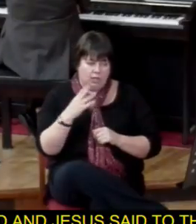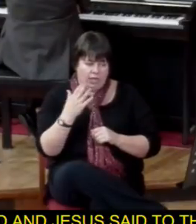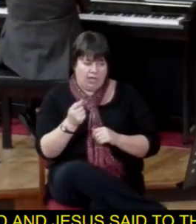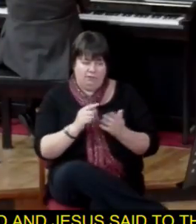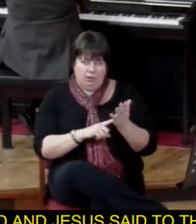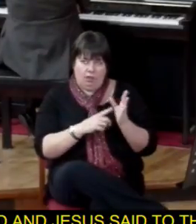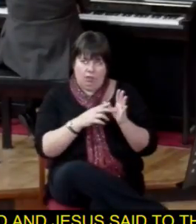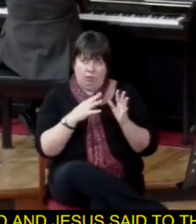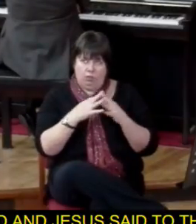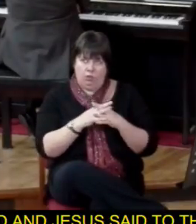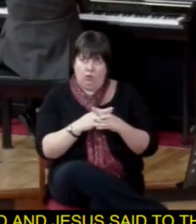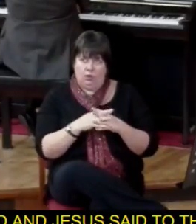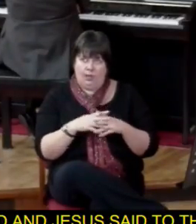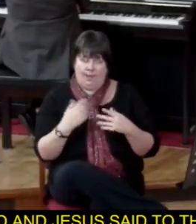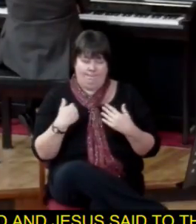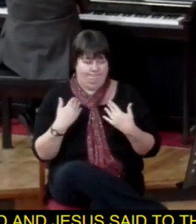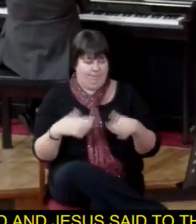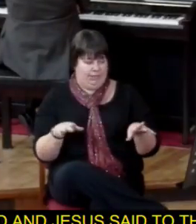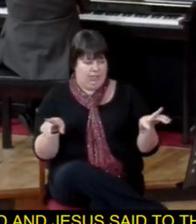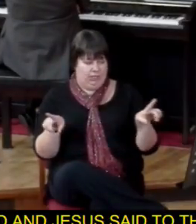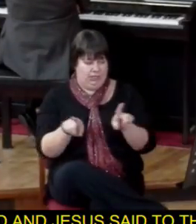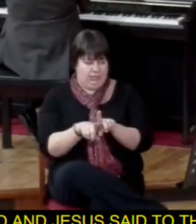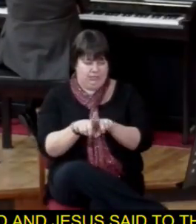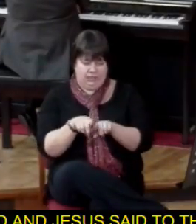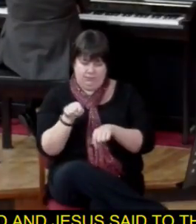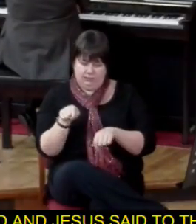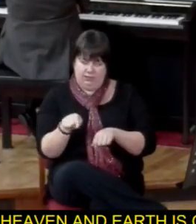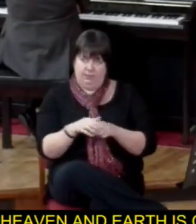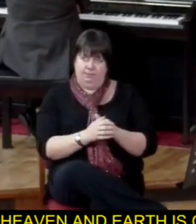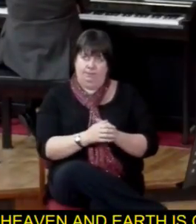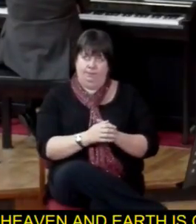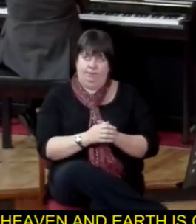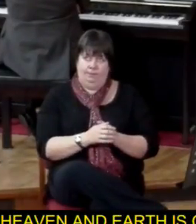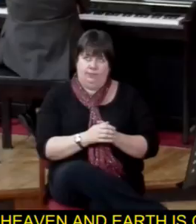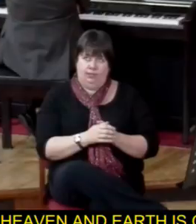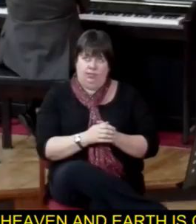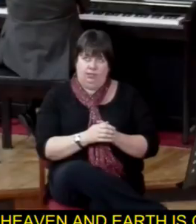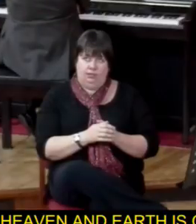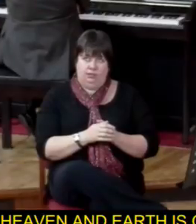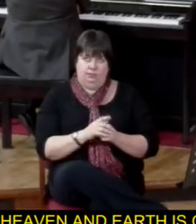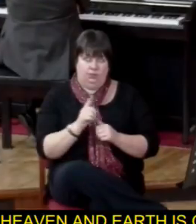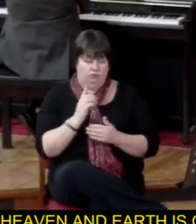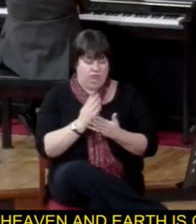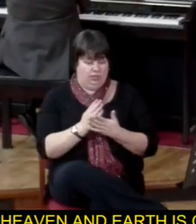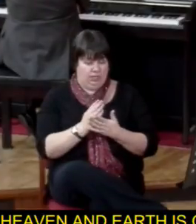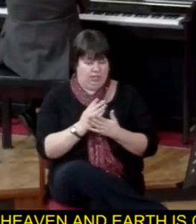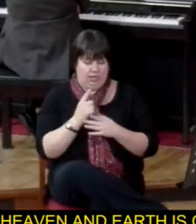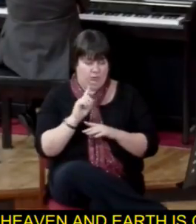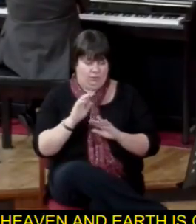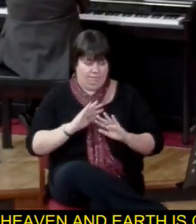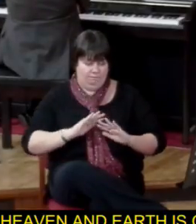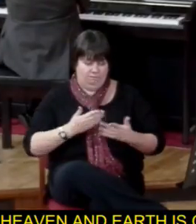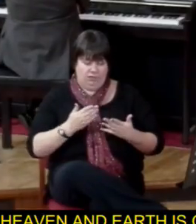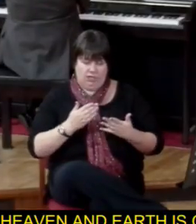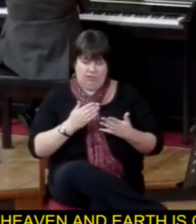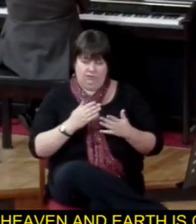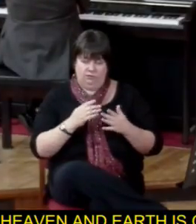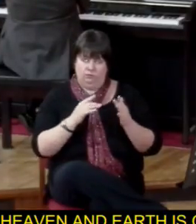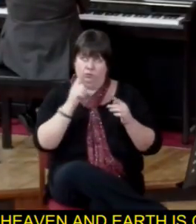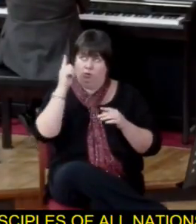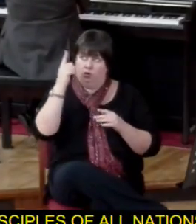became like one not having the law, though I am not free from God's law, but am under Christ's